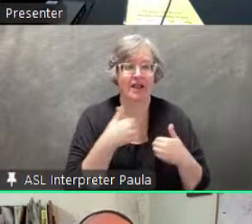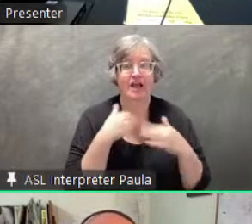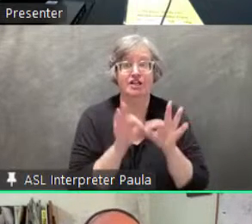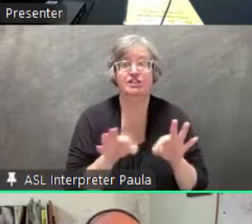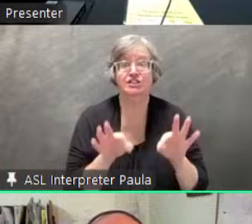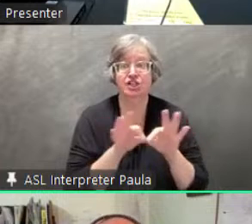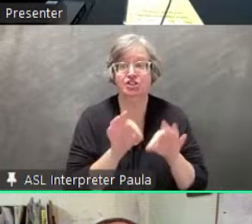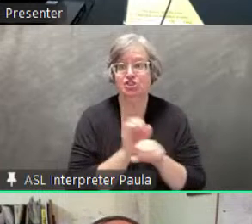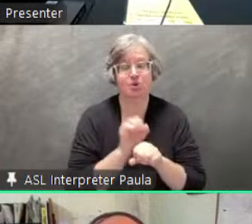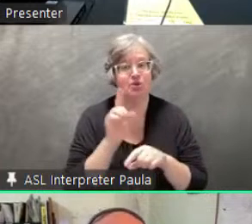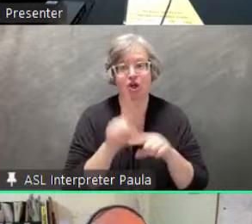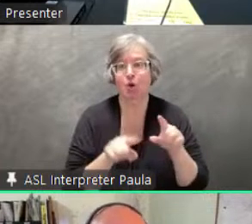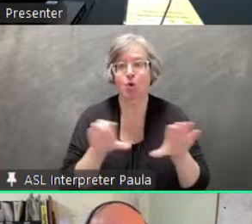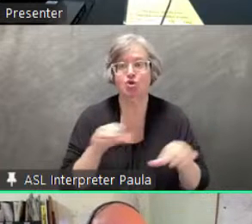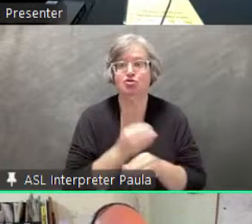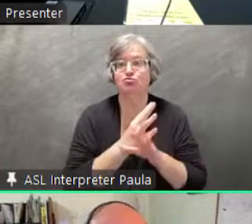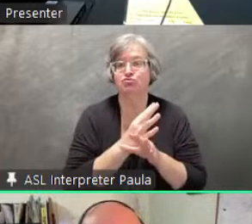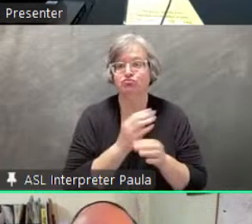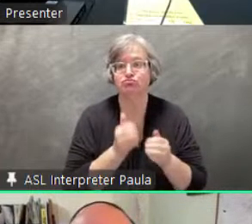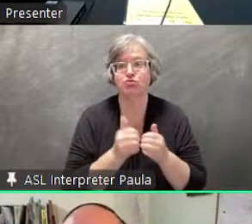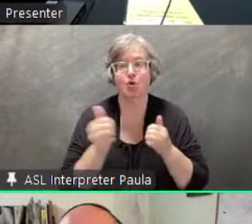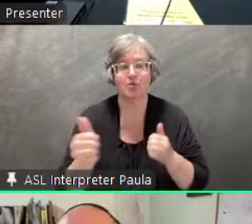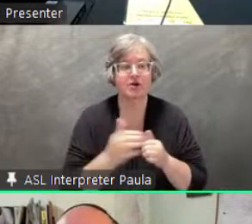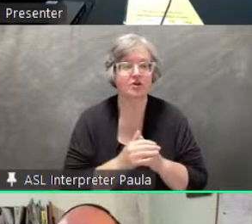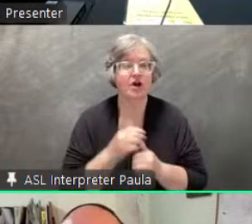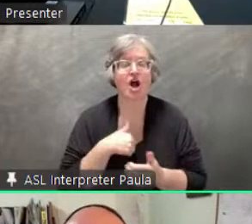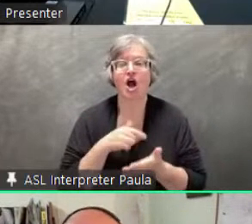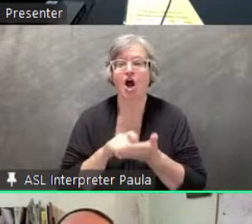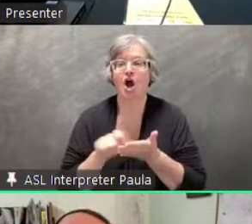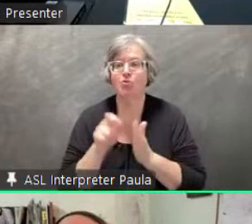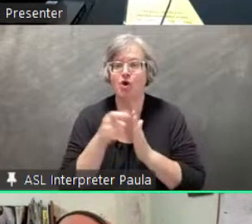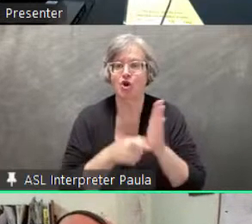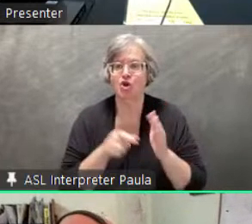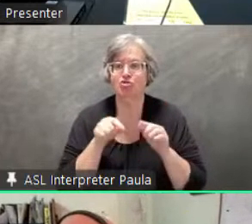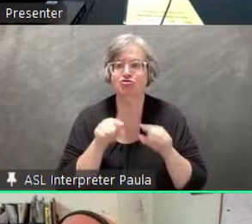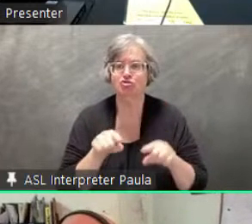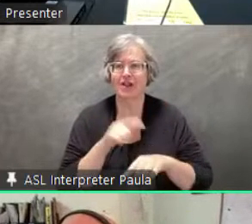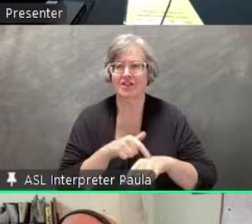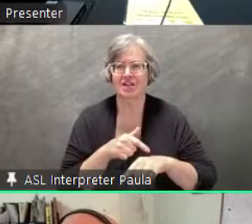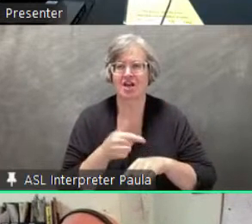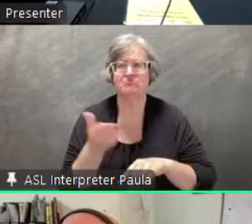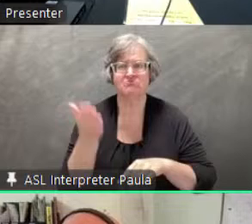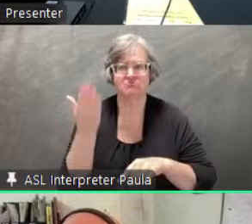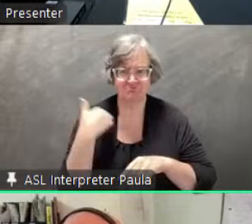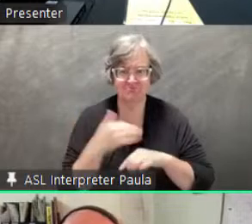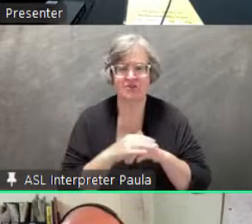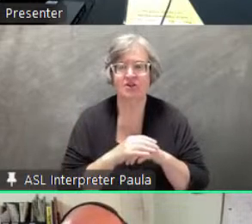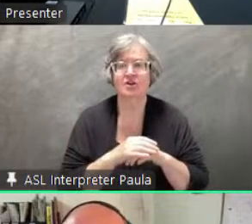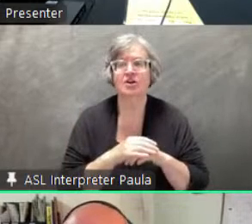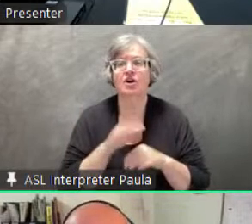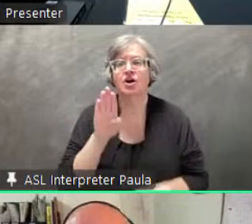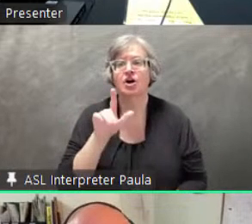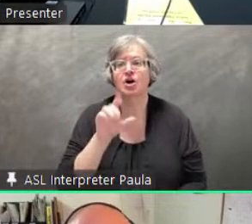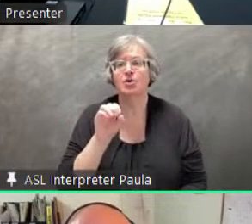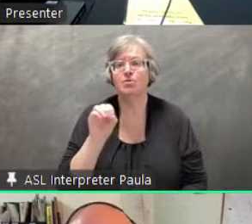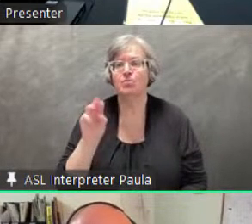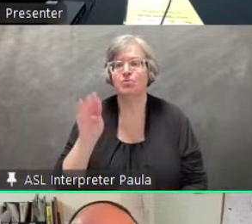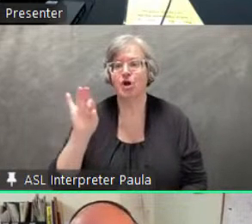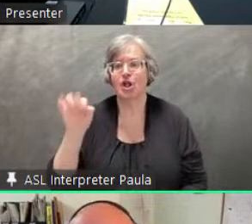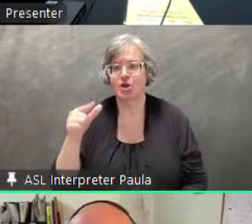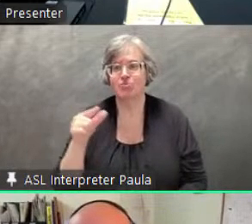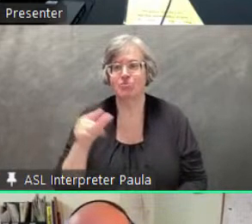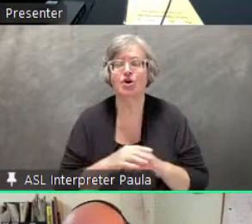be done remotely. I wrote an article at the time in Bloomberg called "In